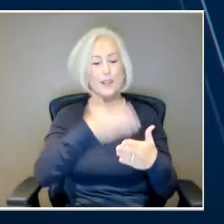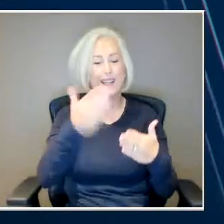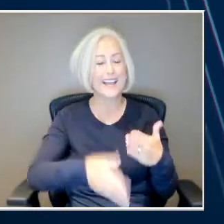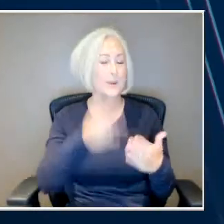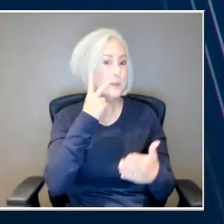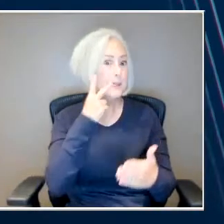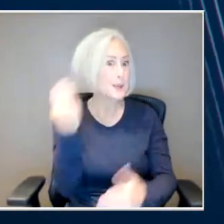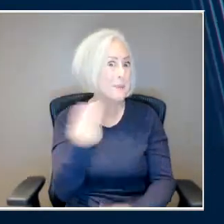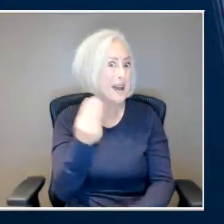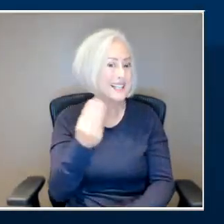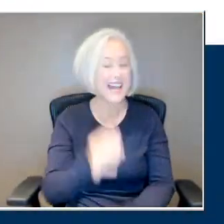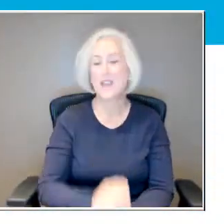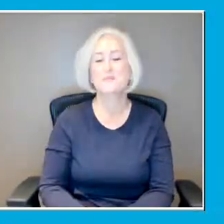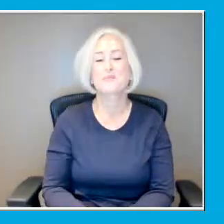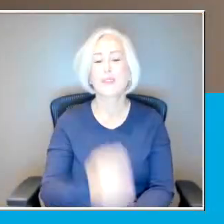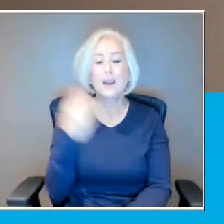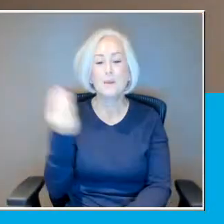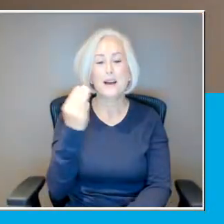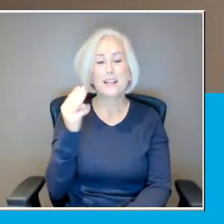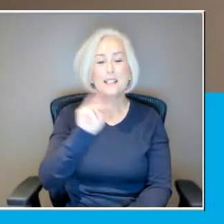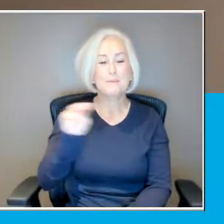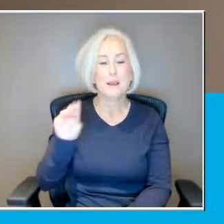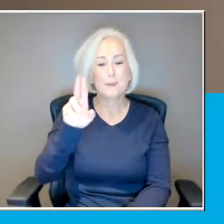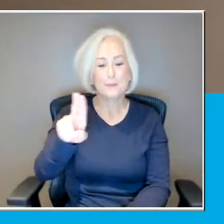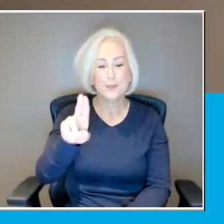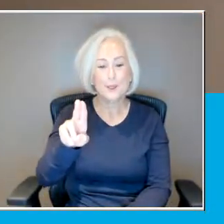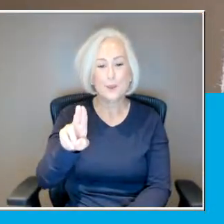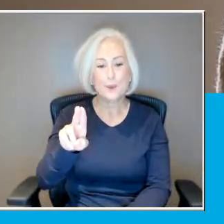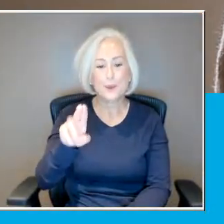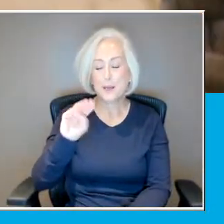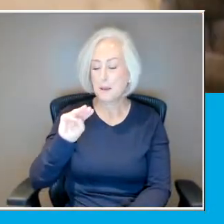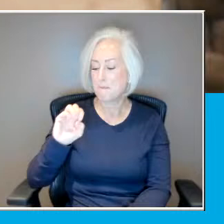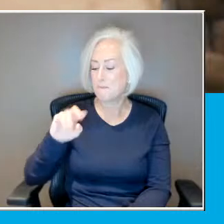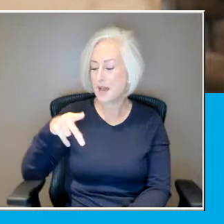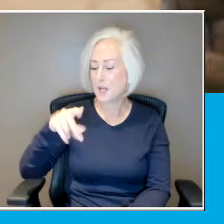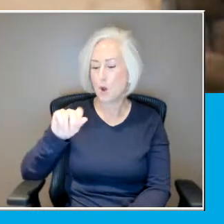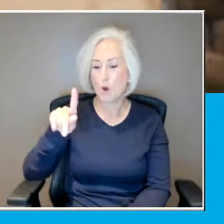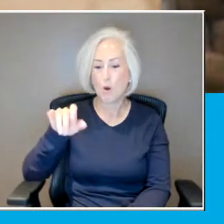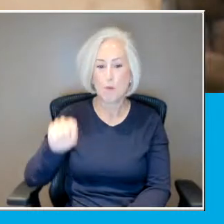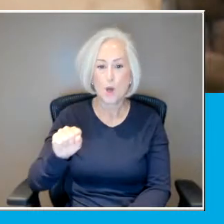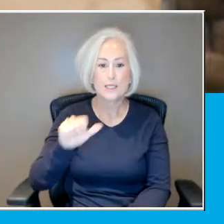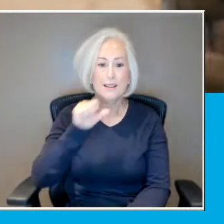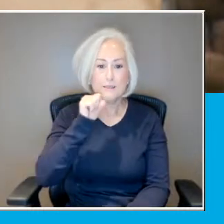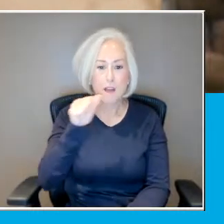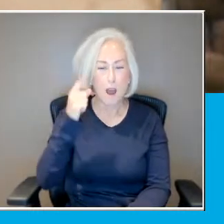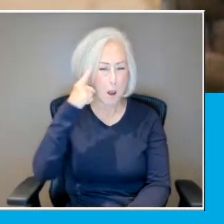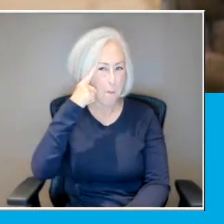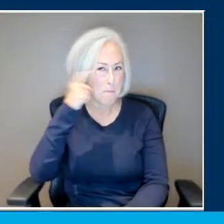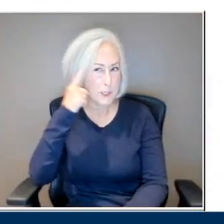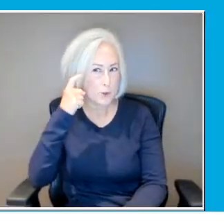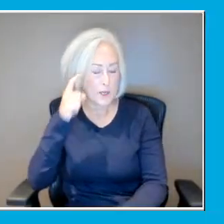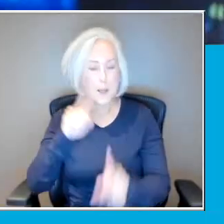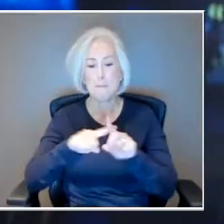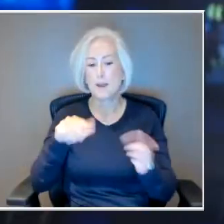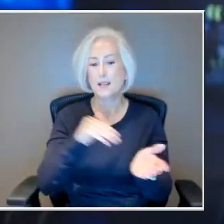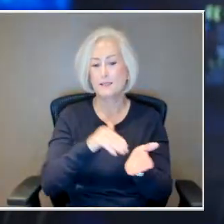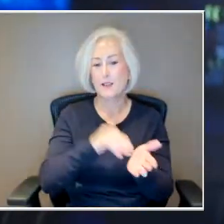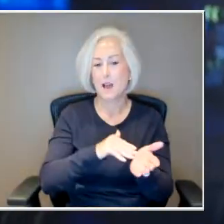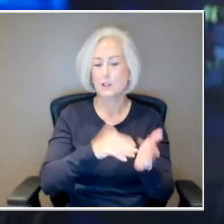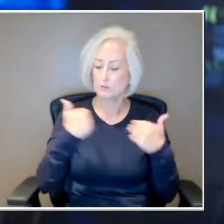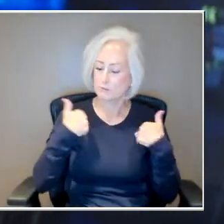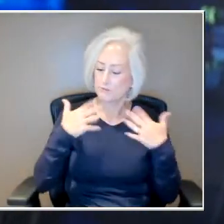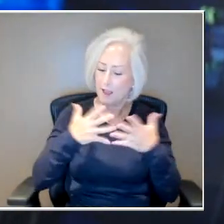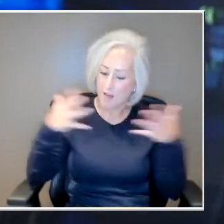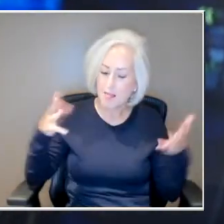up Monday on the Morning Medical Update. Menopause shouldn't be a mystery, but even doctors say they have a lot to learn. I'm Jessica Lovell